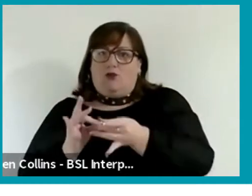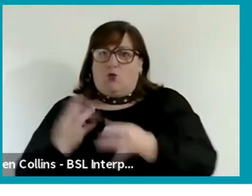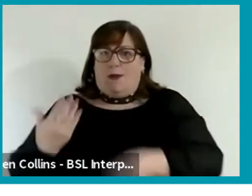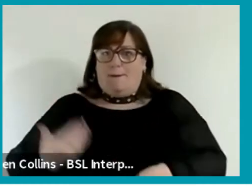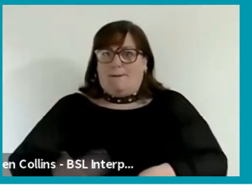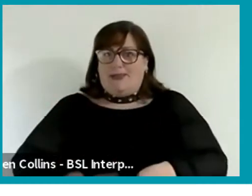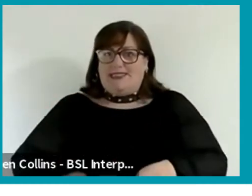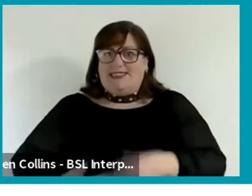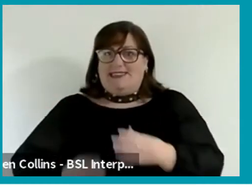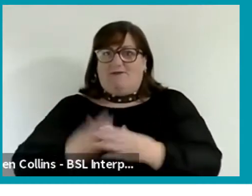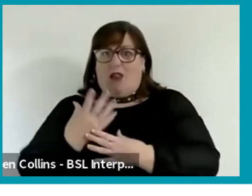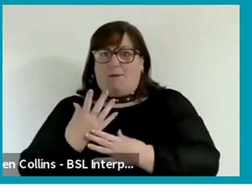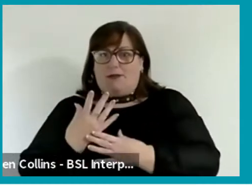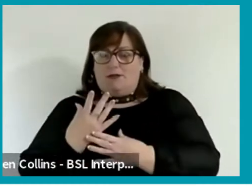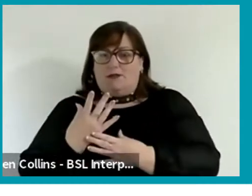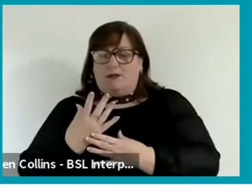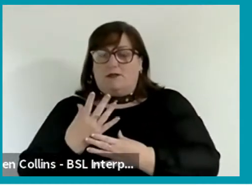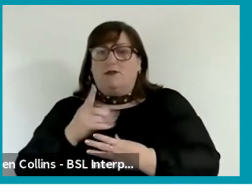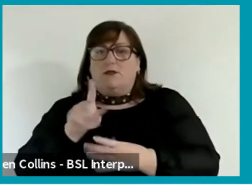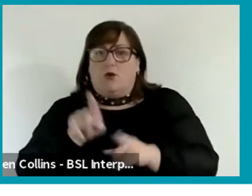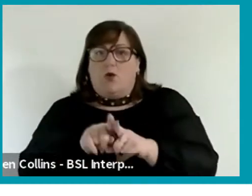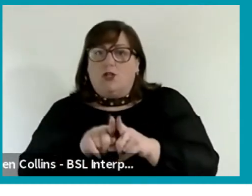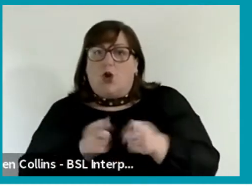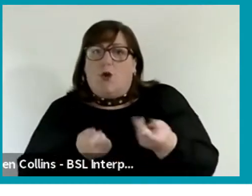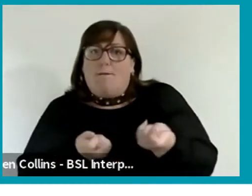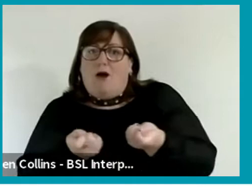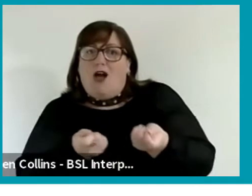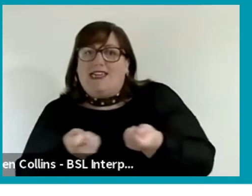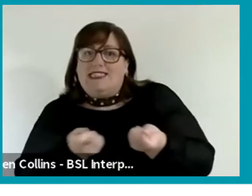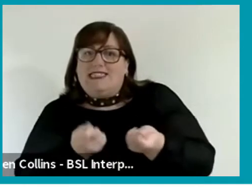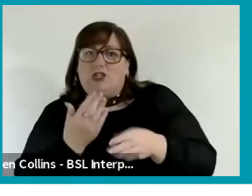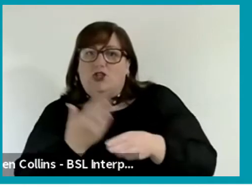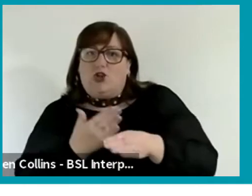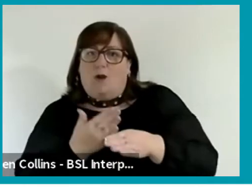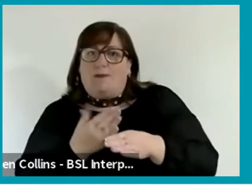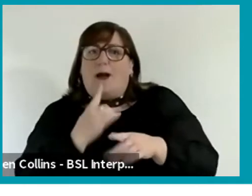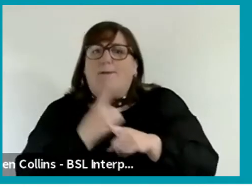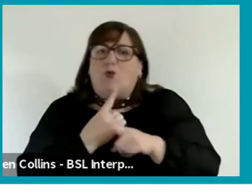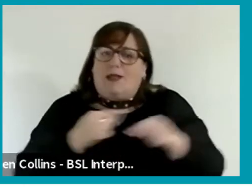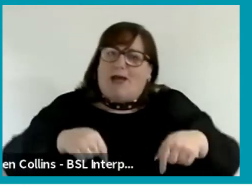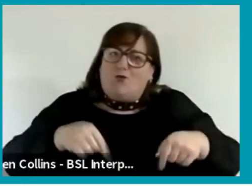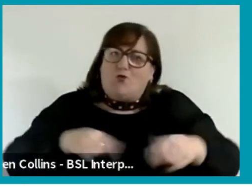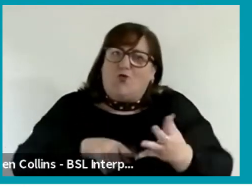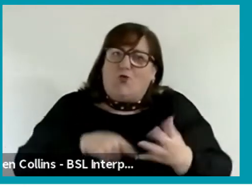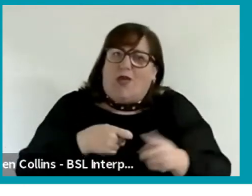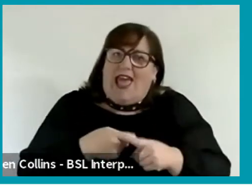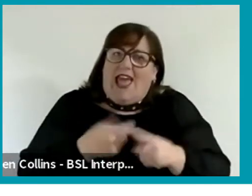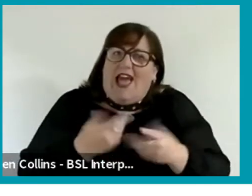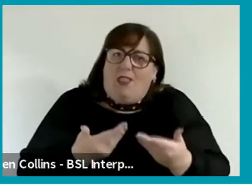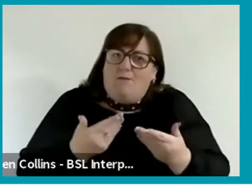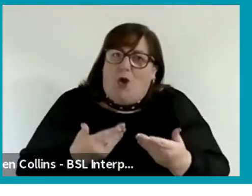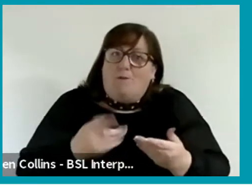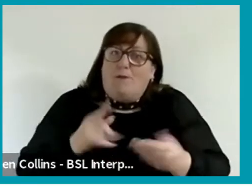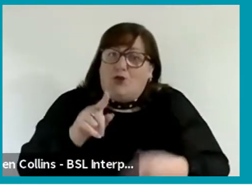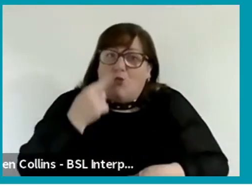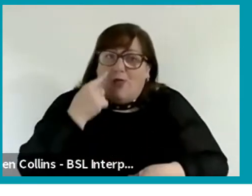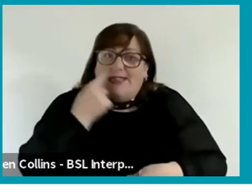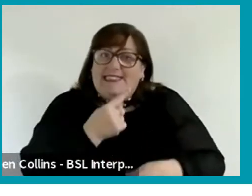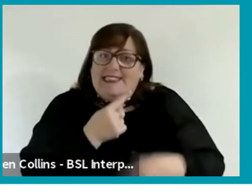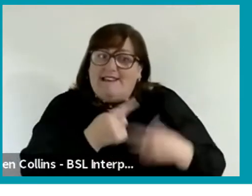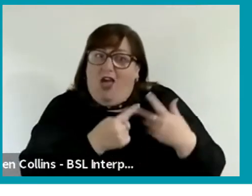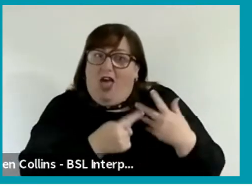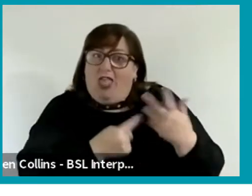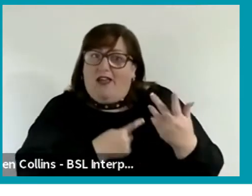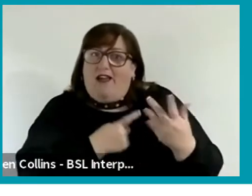2 marketing jobs should be available. I'm speaking about UK at the moment. You will see other ones. So these